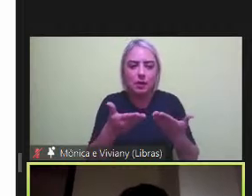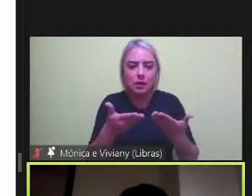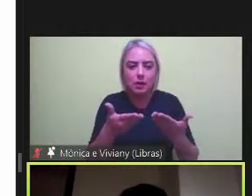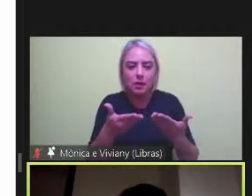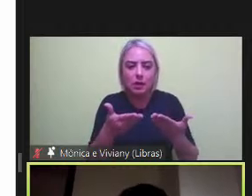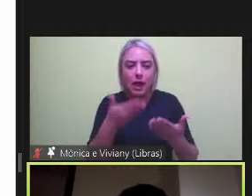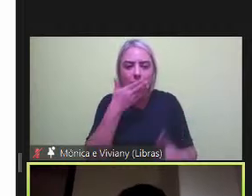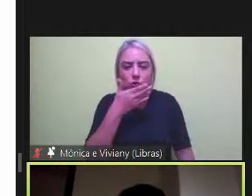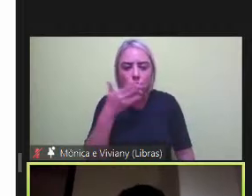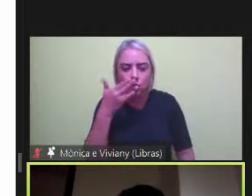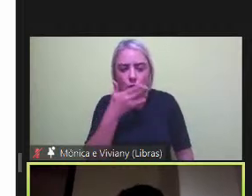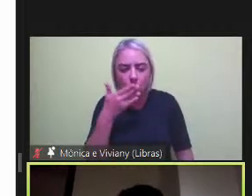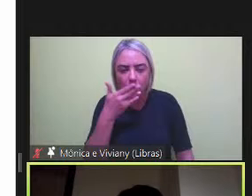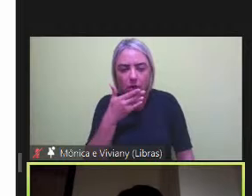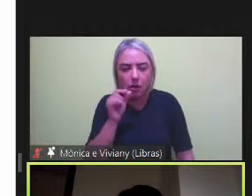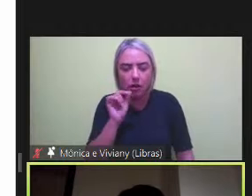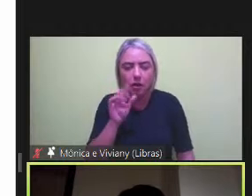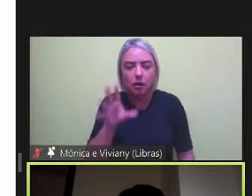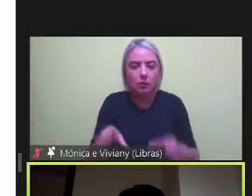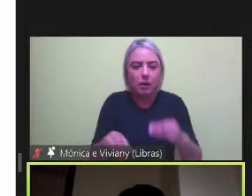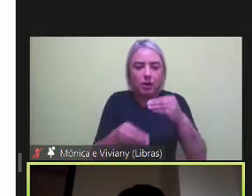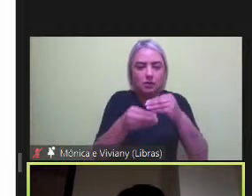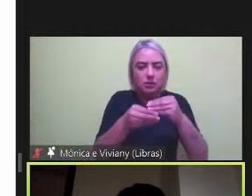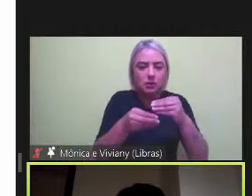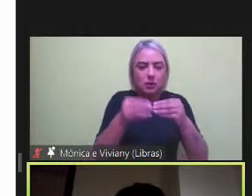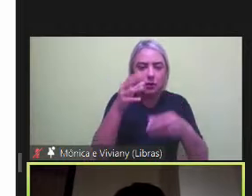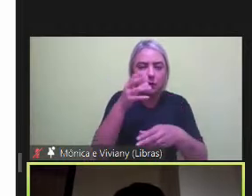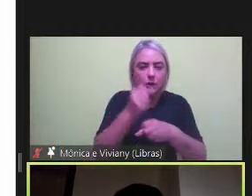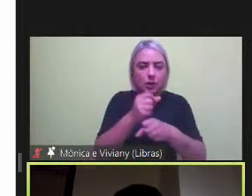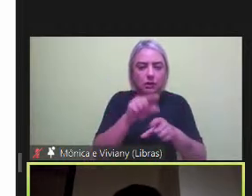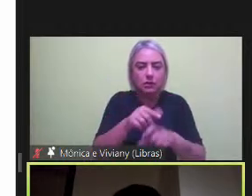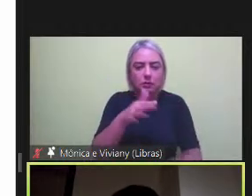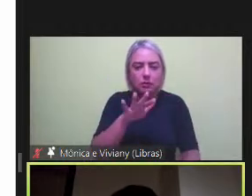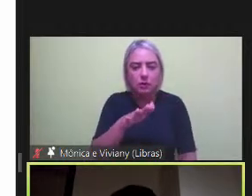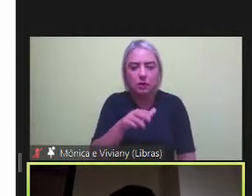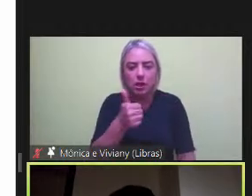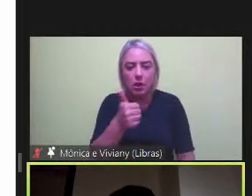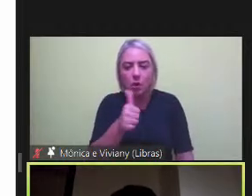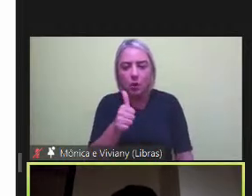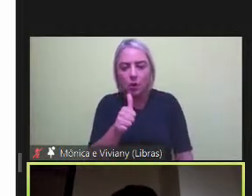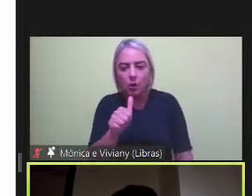the sugar content, with a reduction of